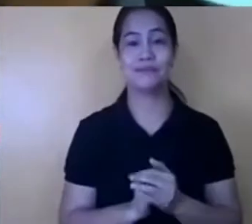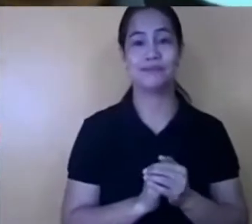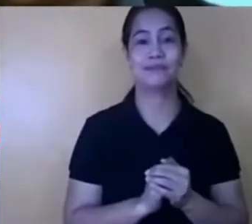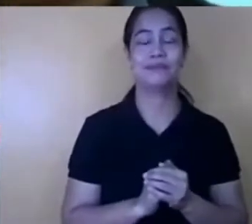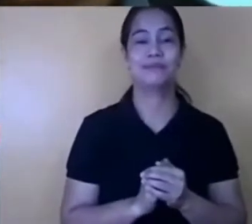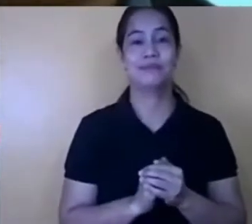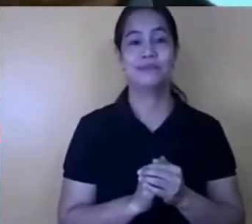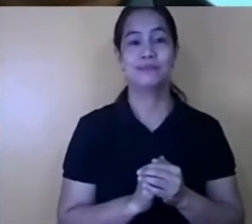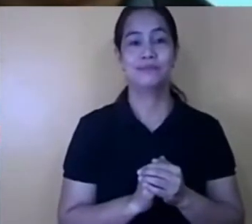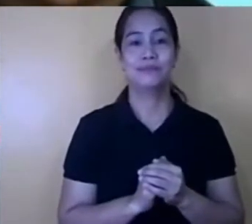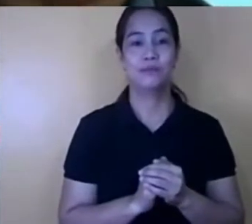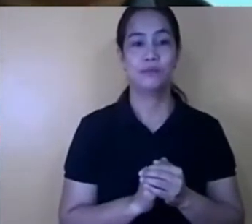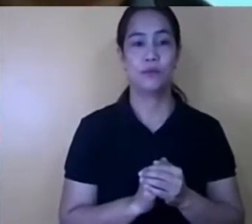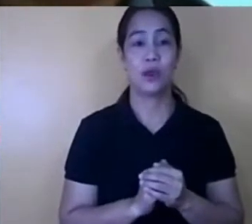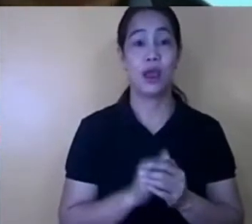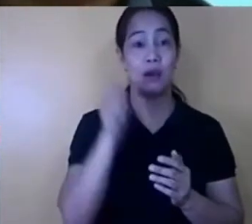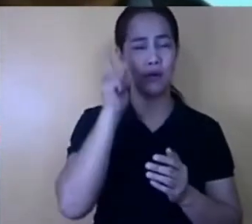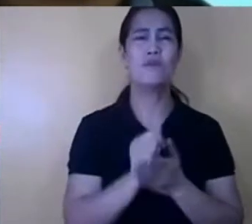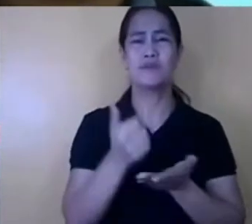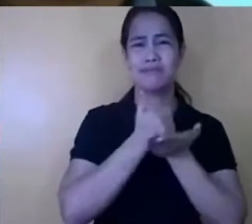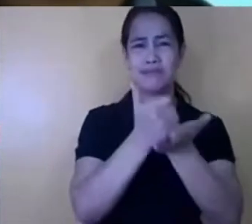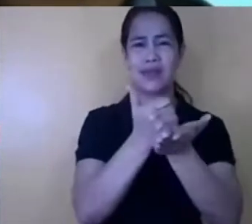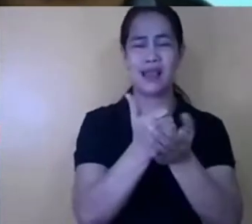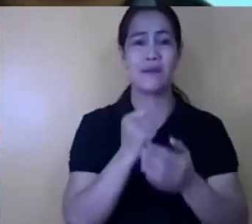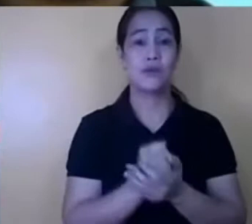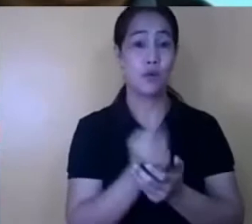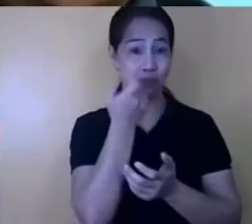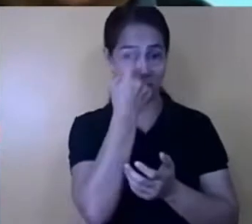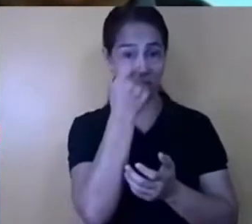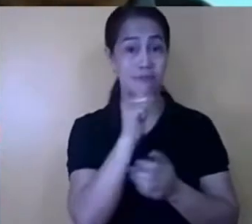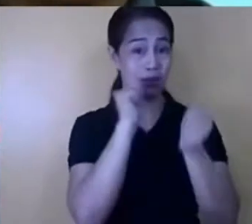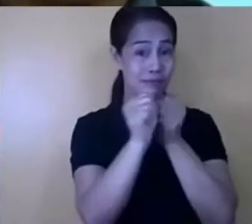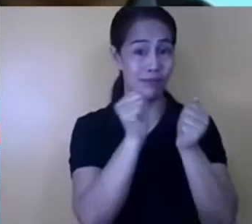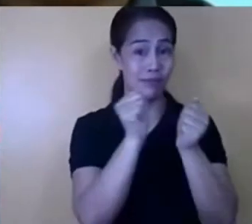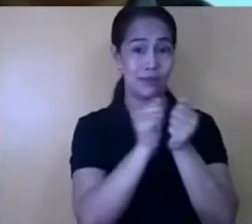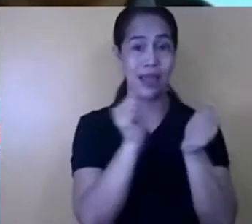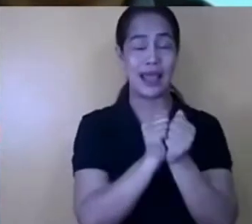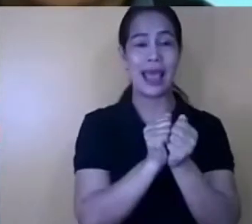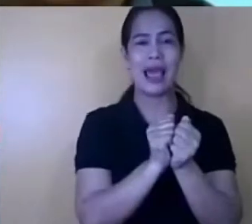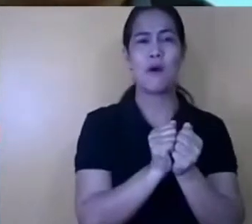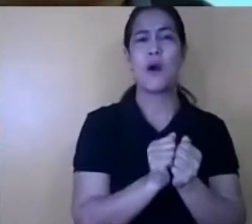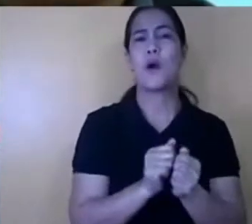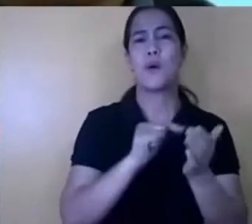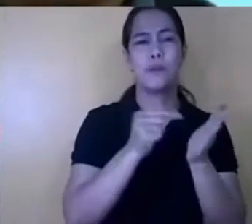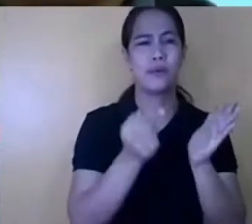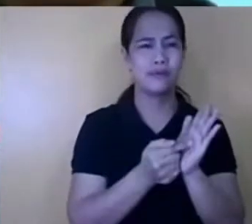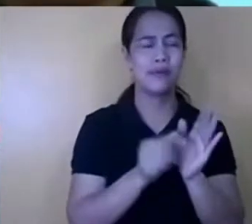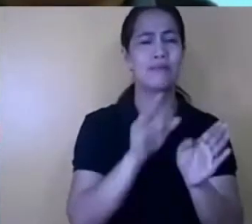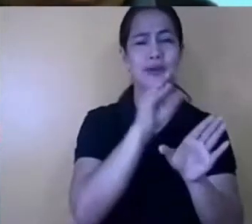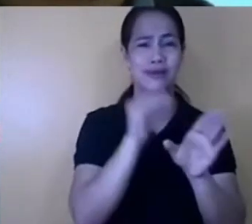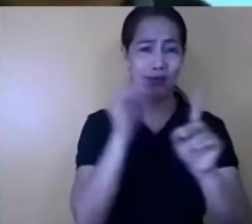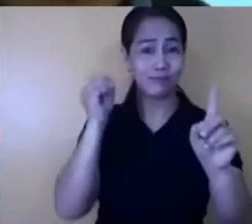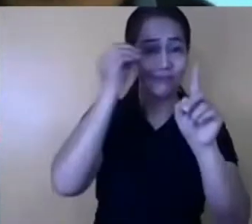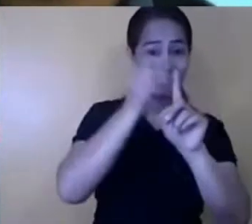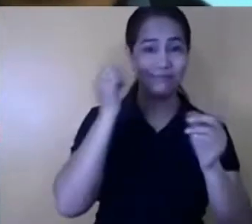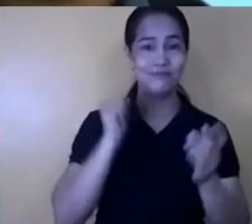The notes below will help us understand the meaning and the intent of this particular objective. When we